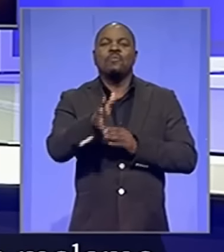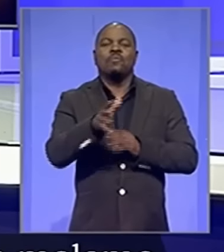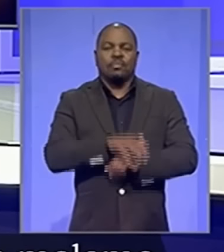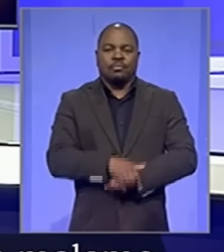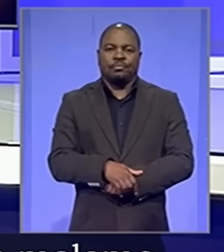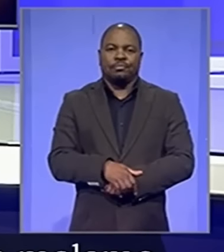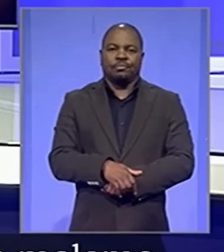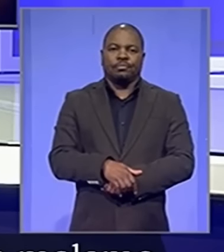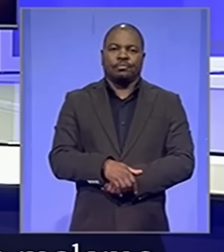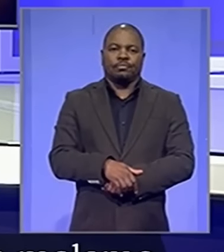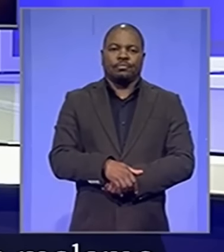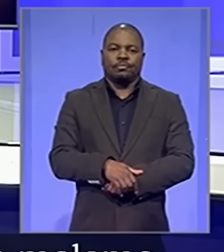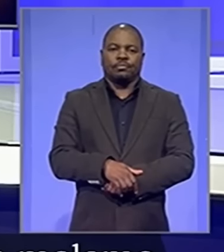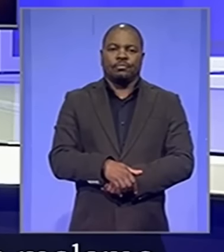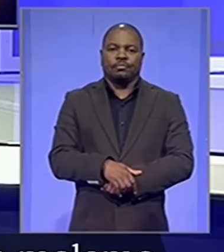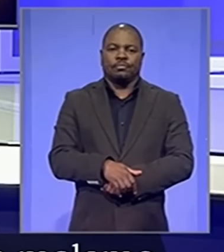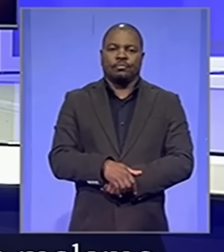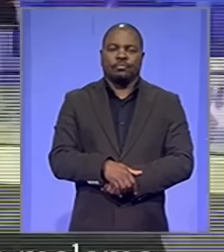tlago.